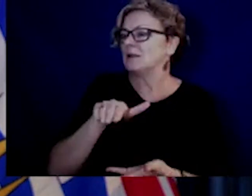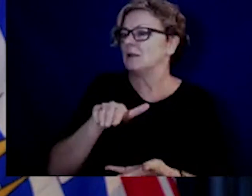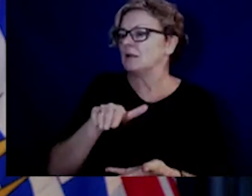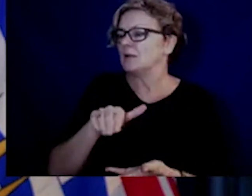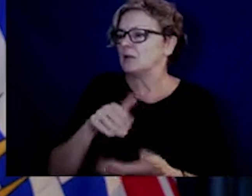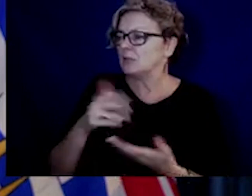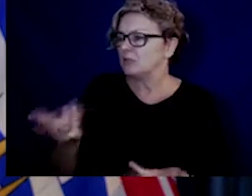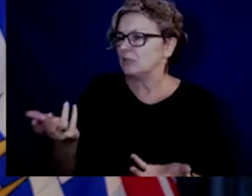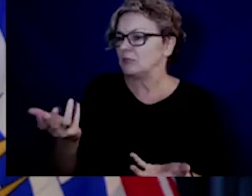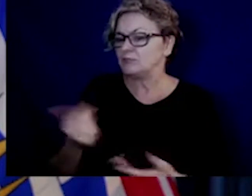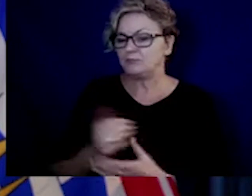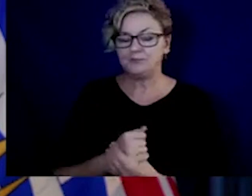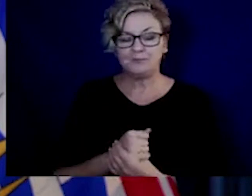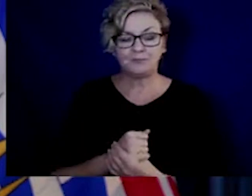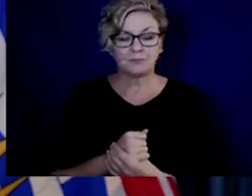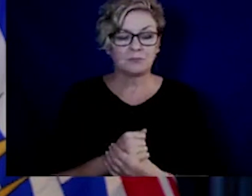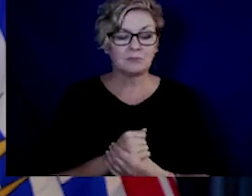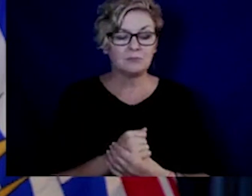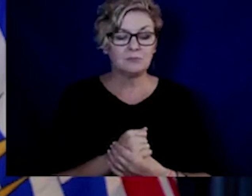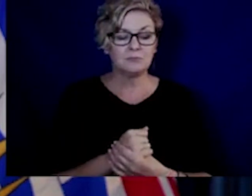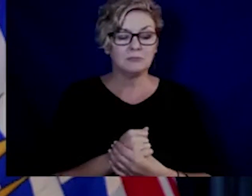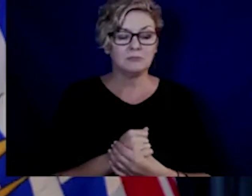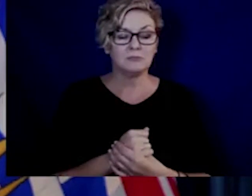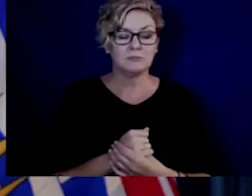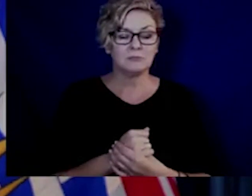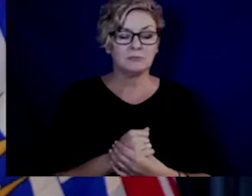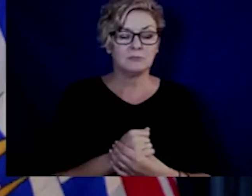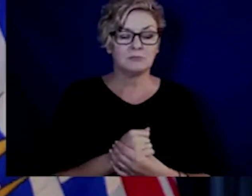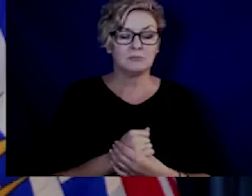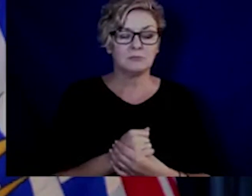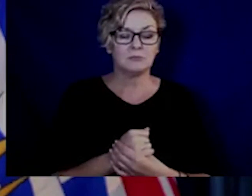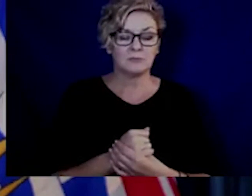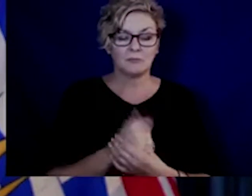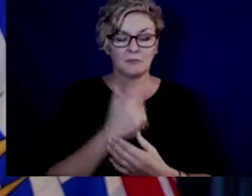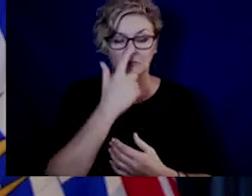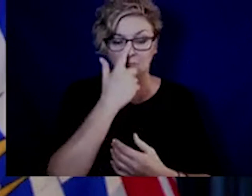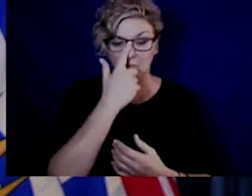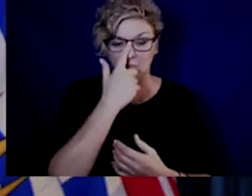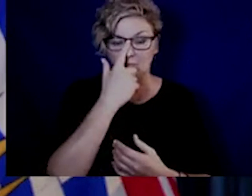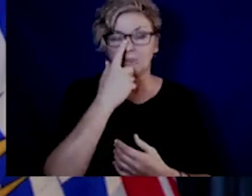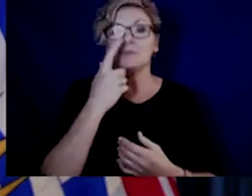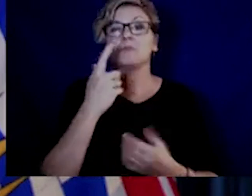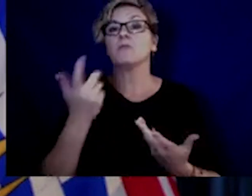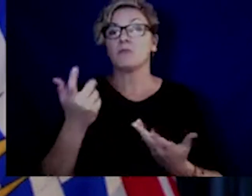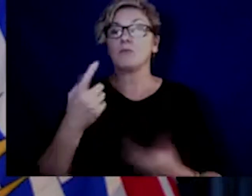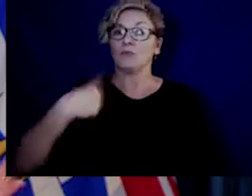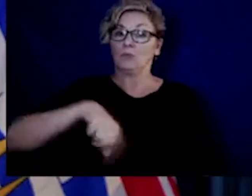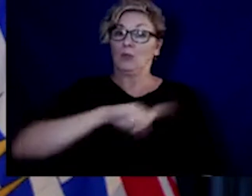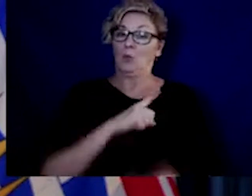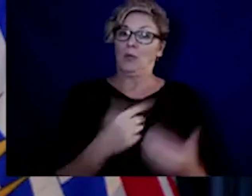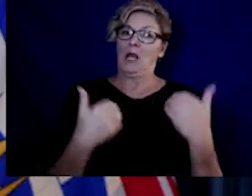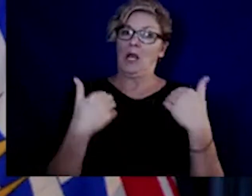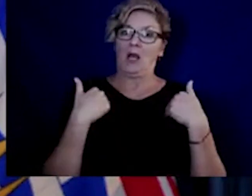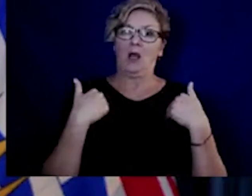we monitor for influenza in similar ways that we use that surveillance system that we have for influenza to help us understand